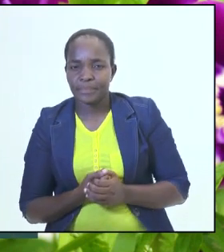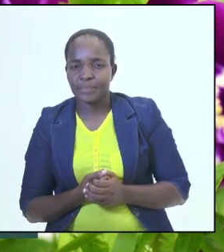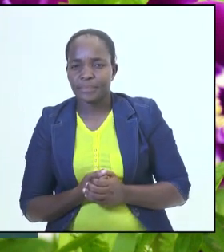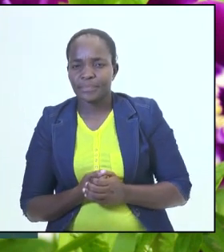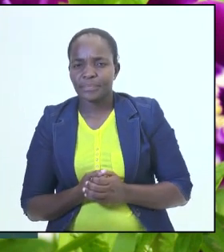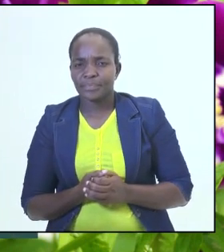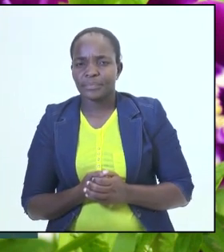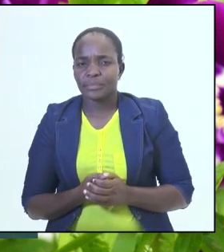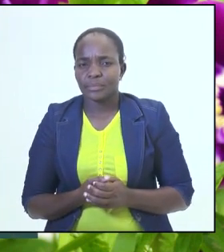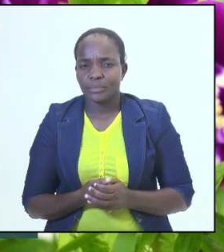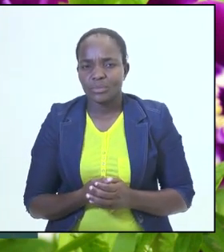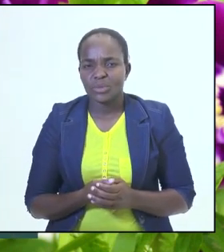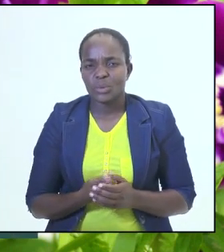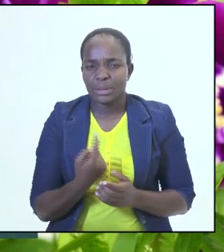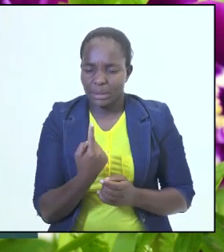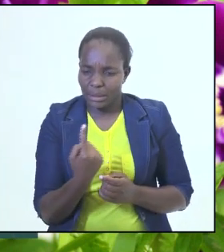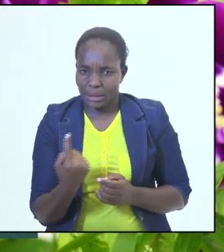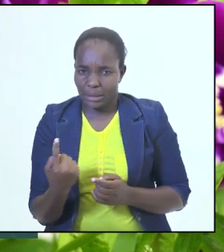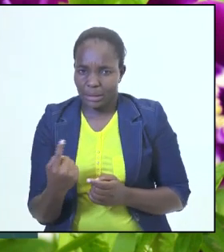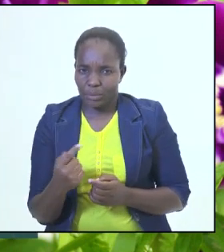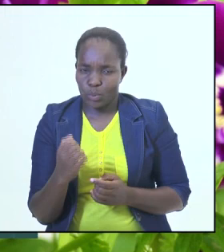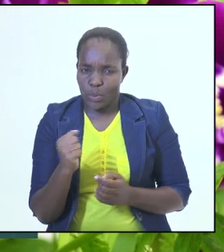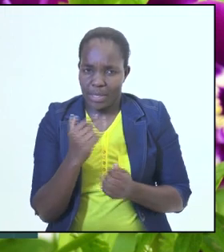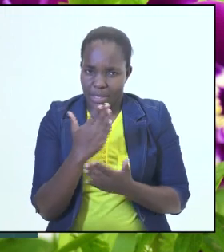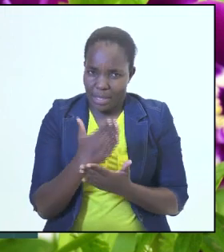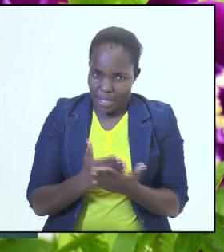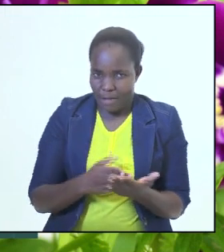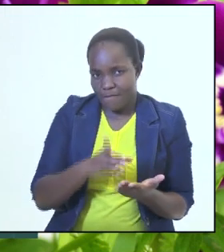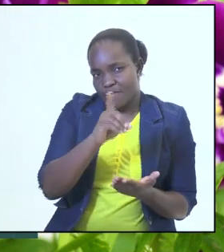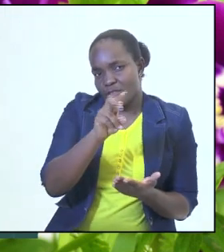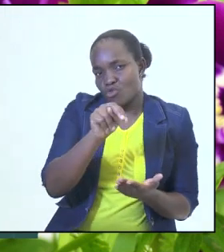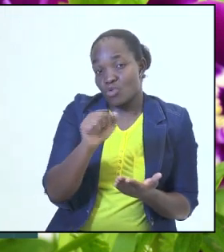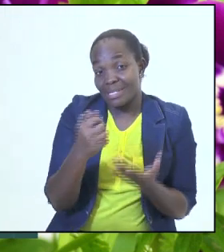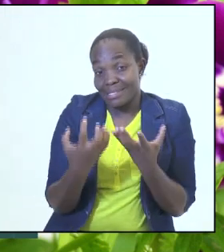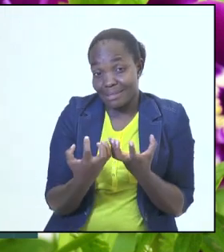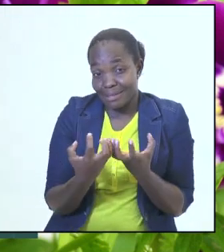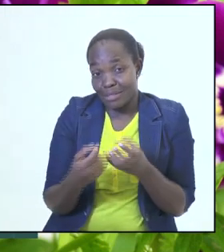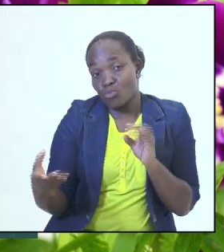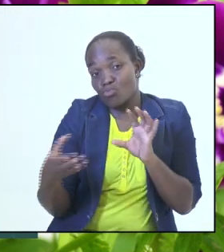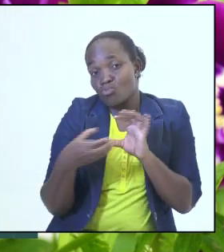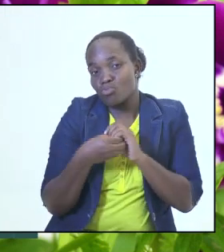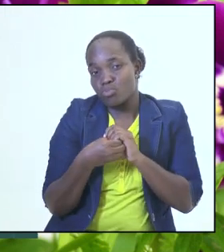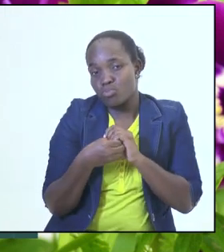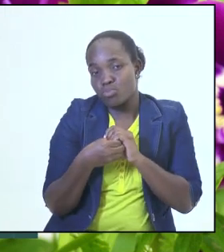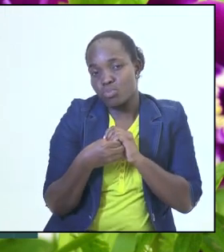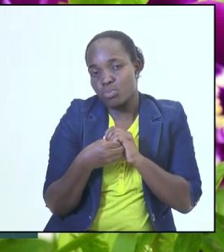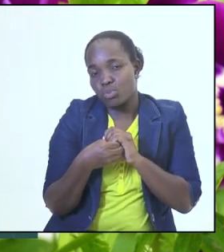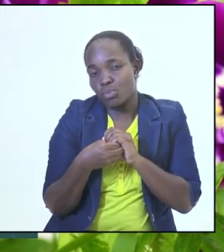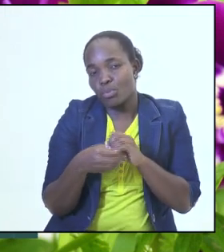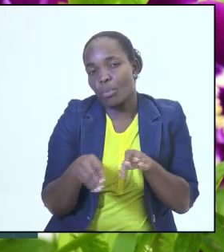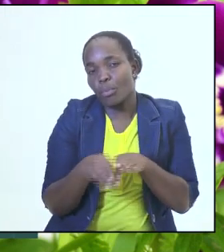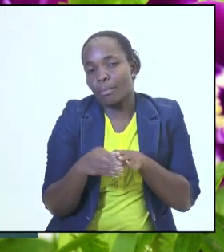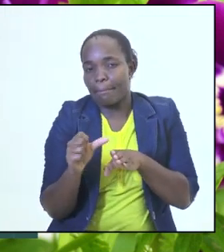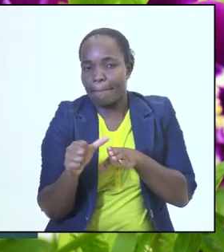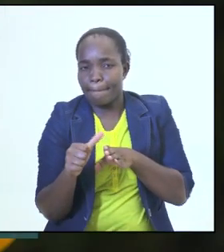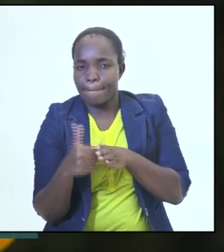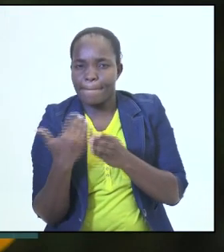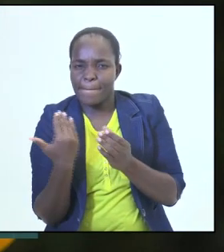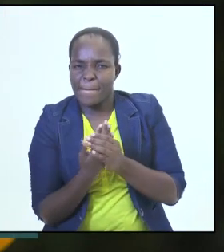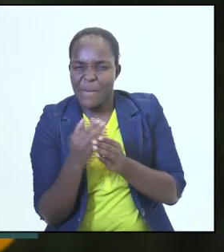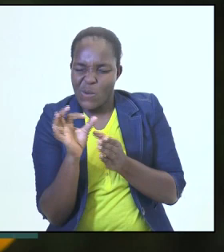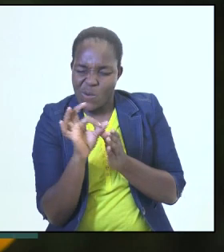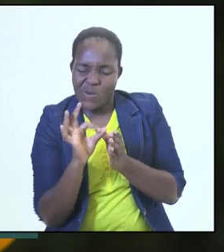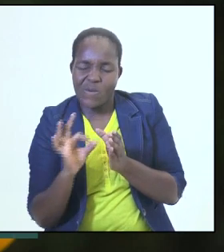though, is where two cells, each with half of the DNA needed, combine and create a living cell. The